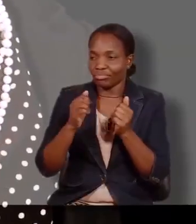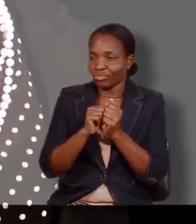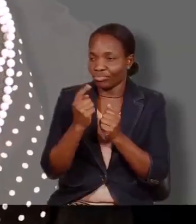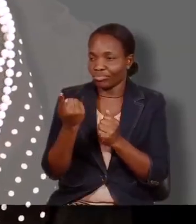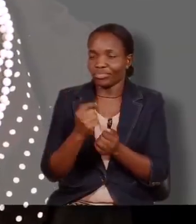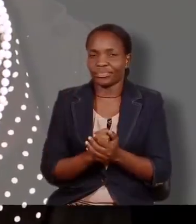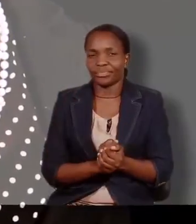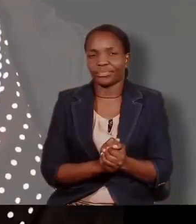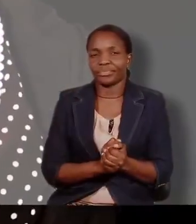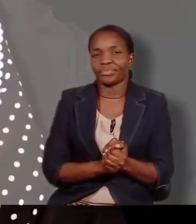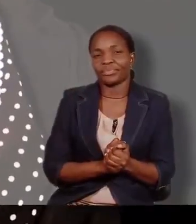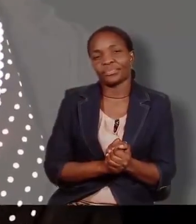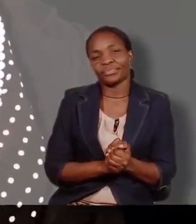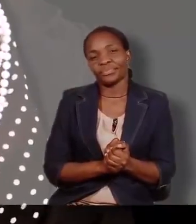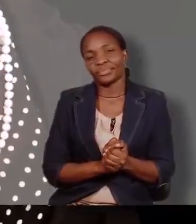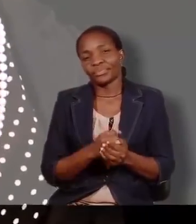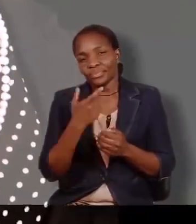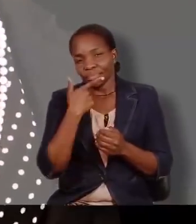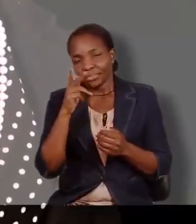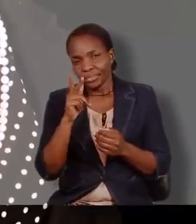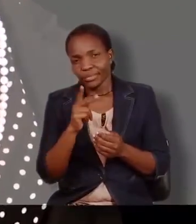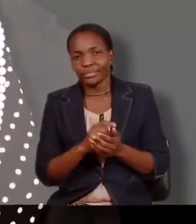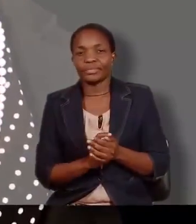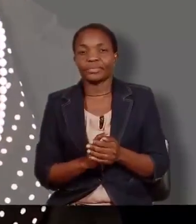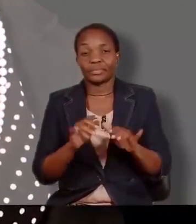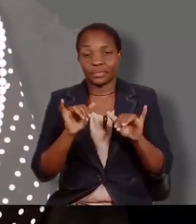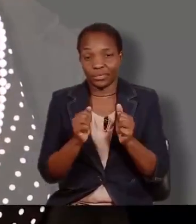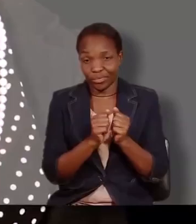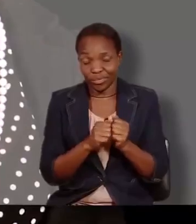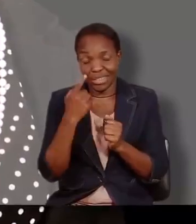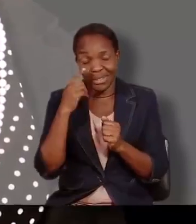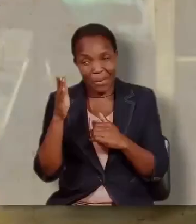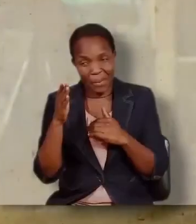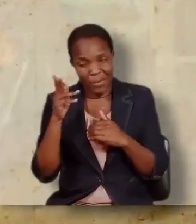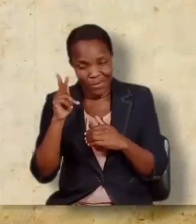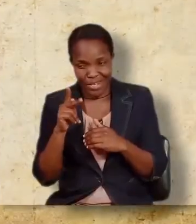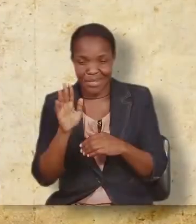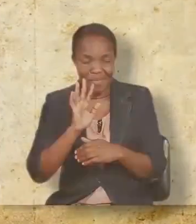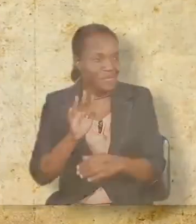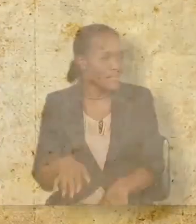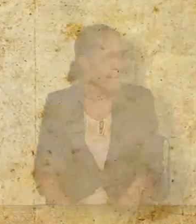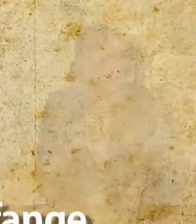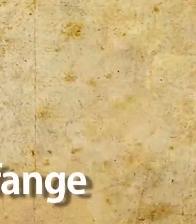Thanks again for watching, and see you soon again. Bye-bye.